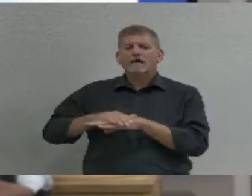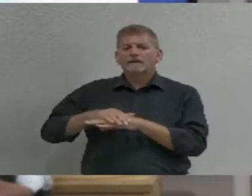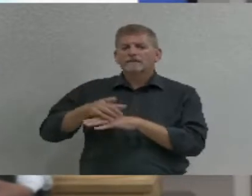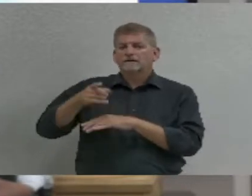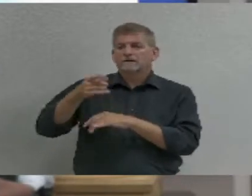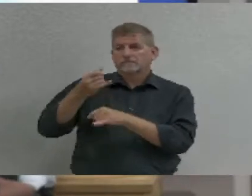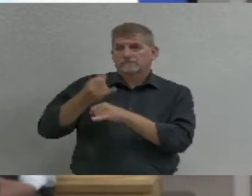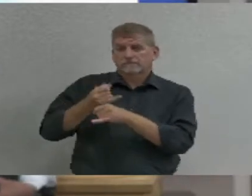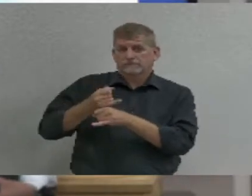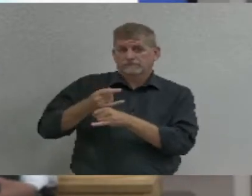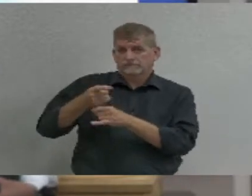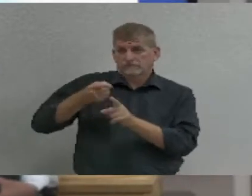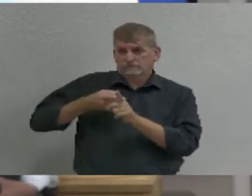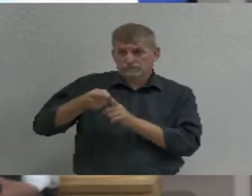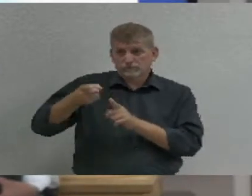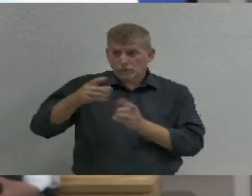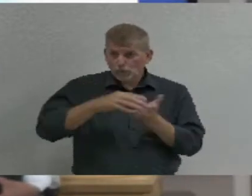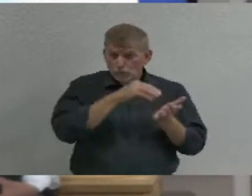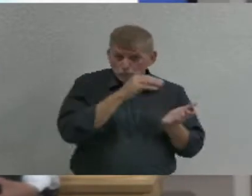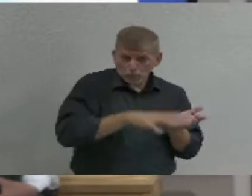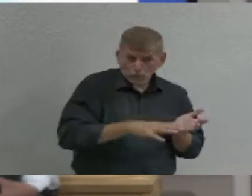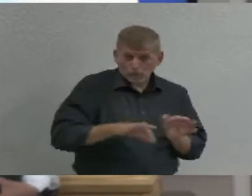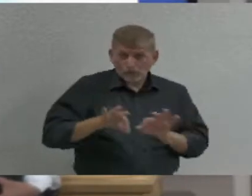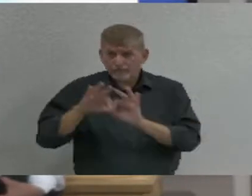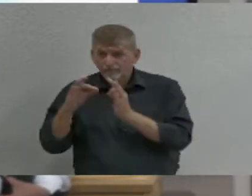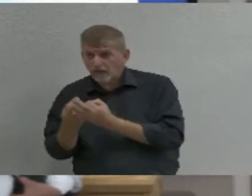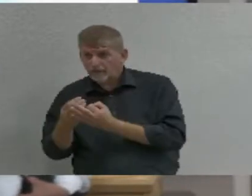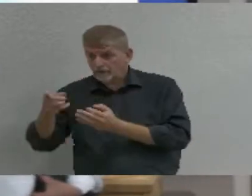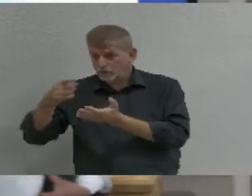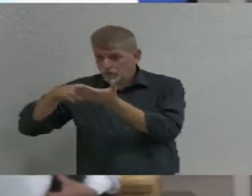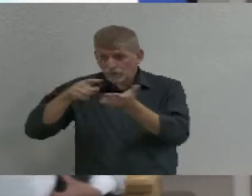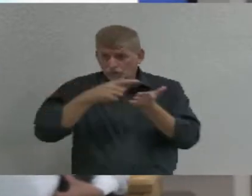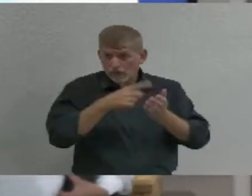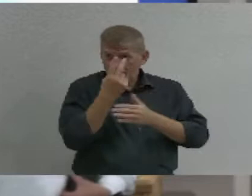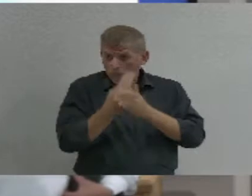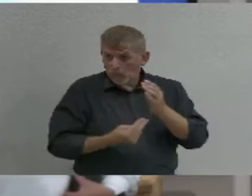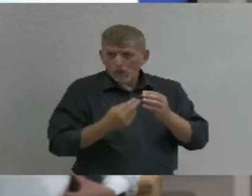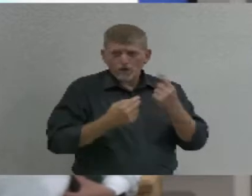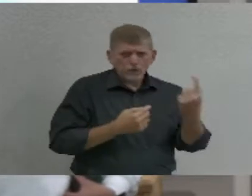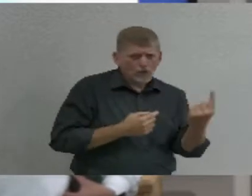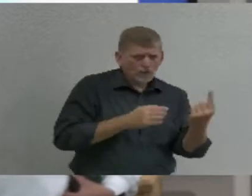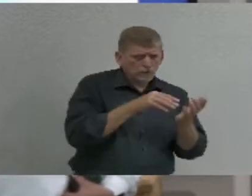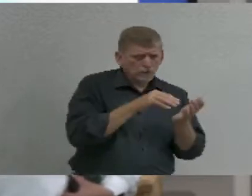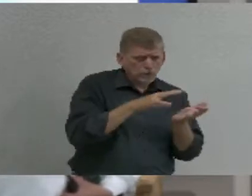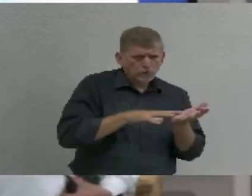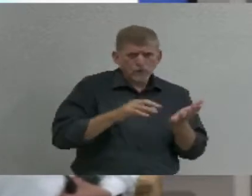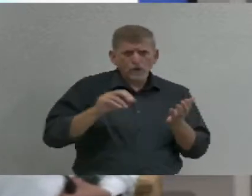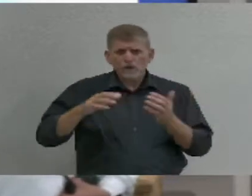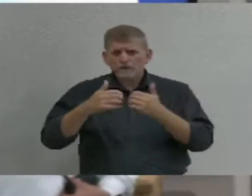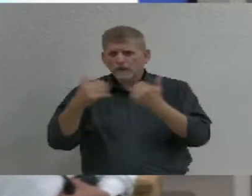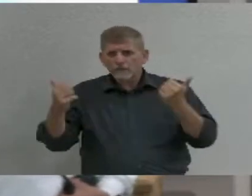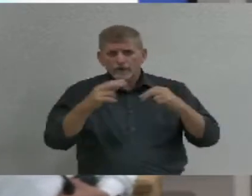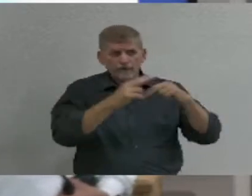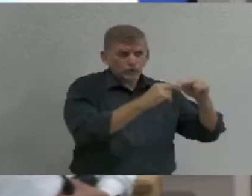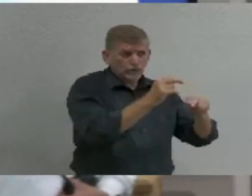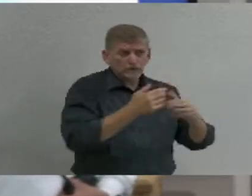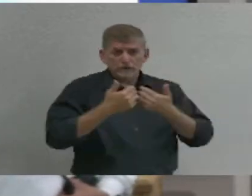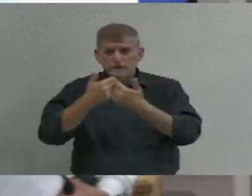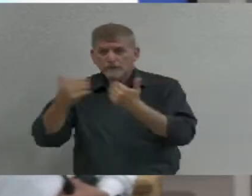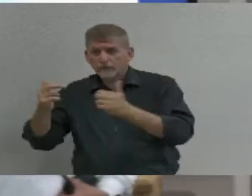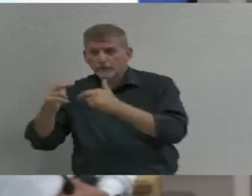both? And also, are the two actually separated by a building? So the location where the isolation takes